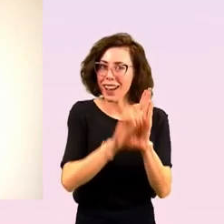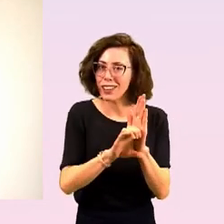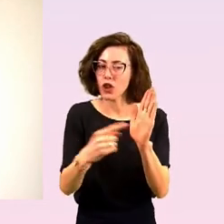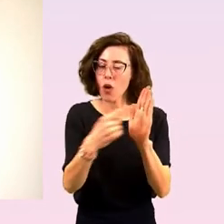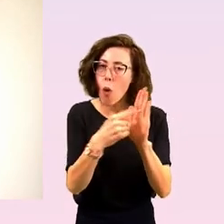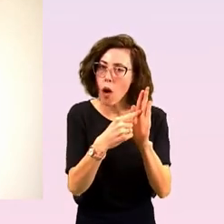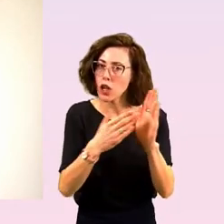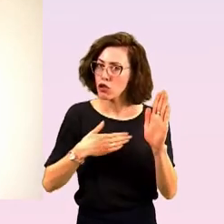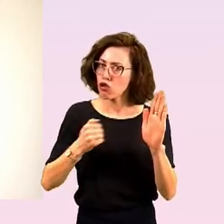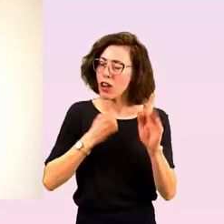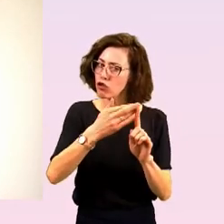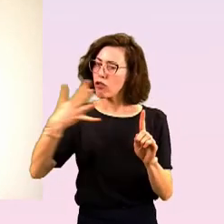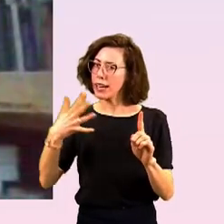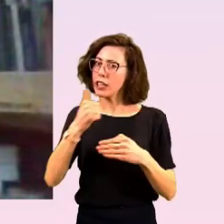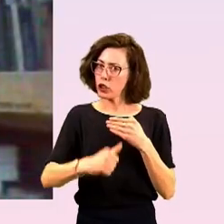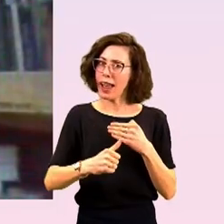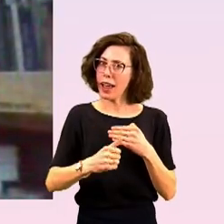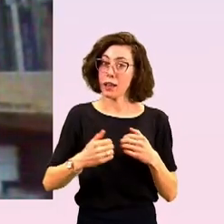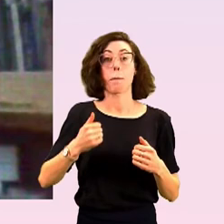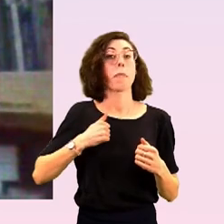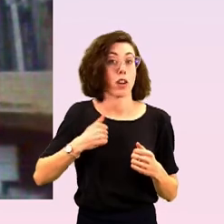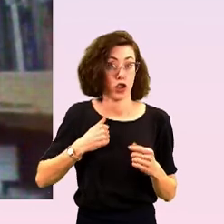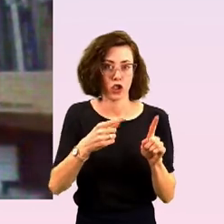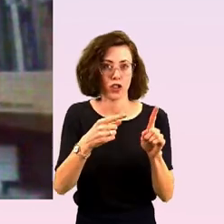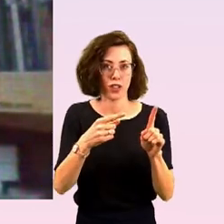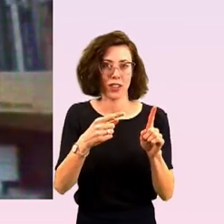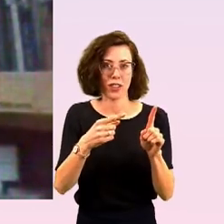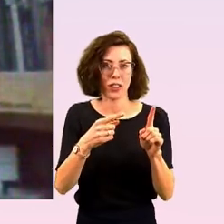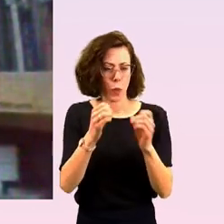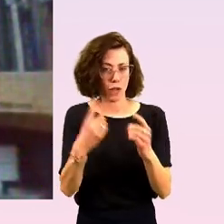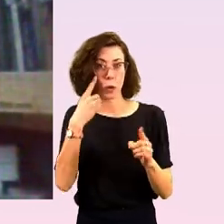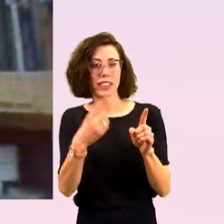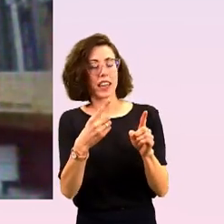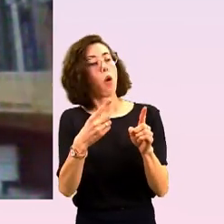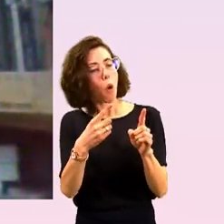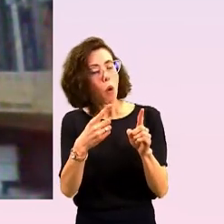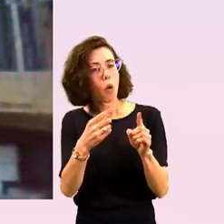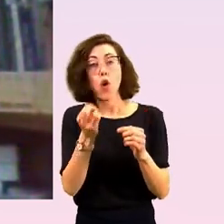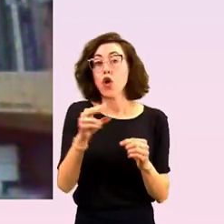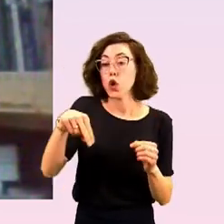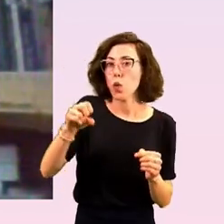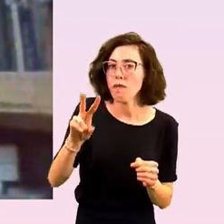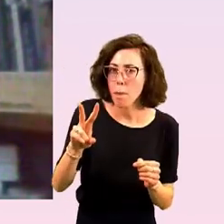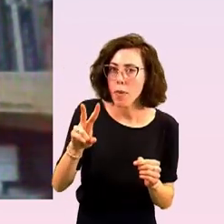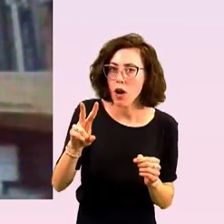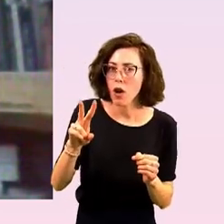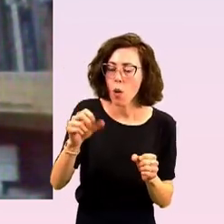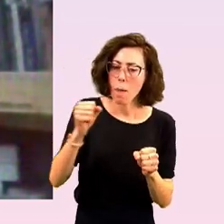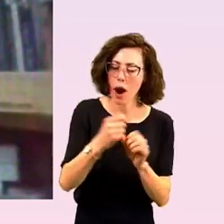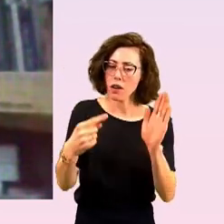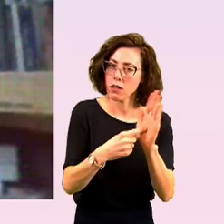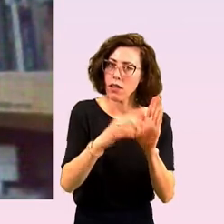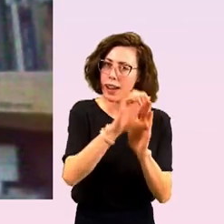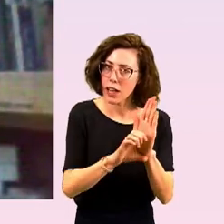Recognition Day now at the end of March. We'll mark Trans Day of Remembrance in November, and we'll have regular postings in